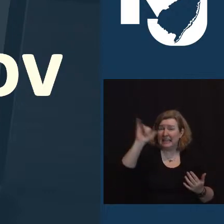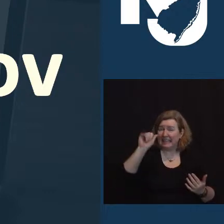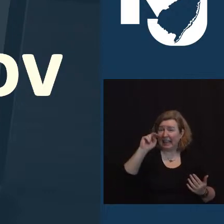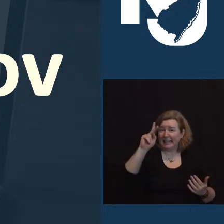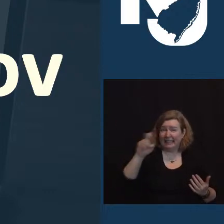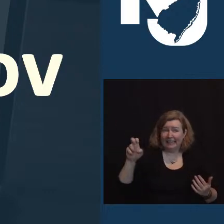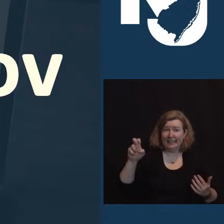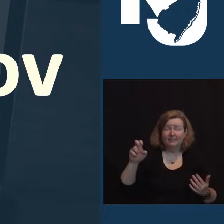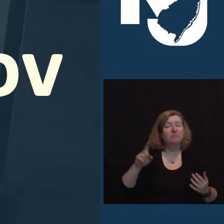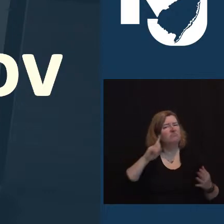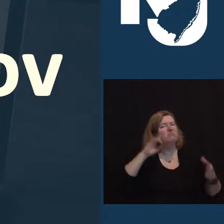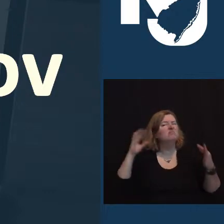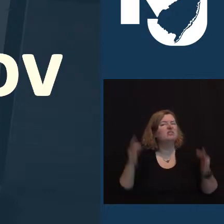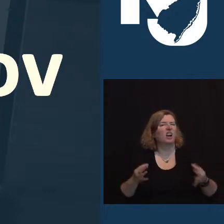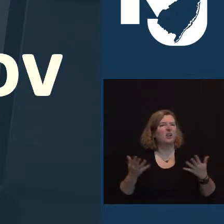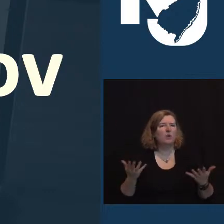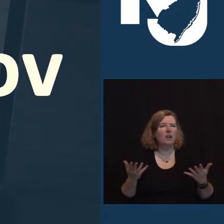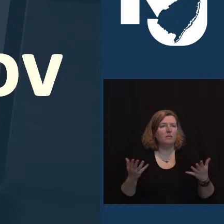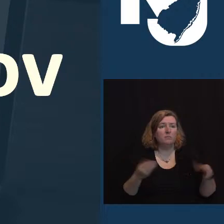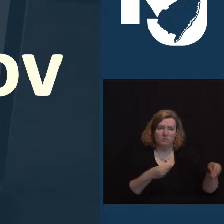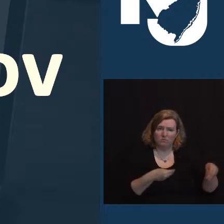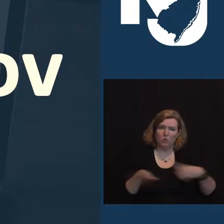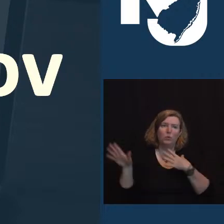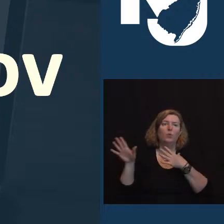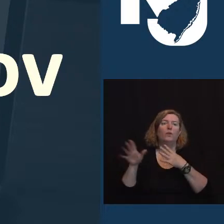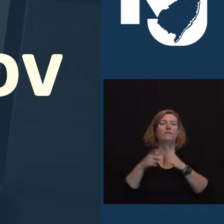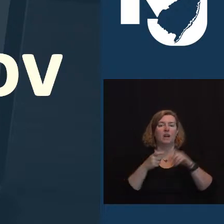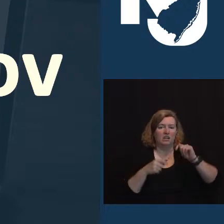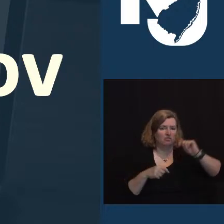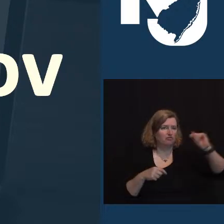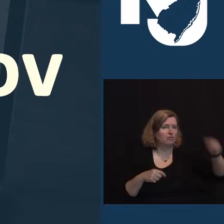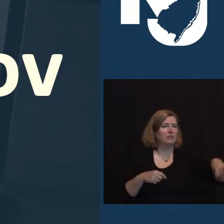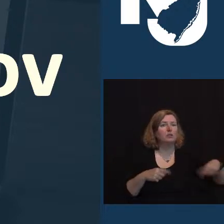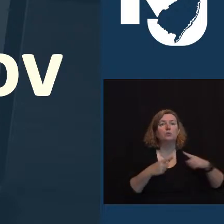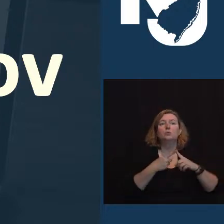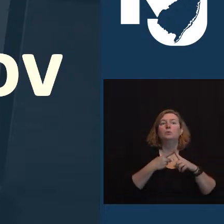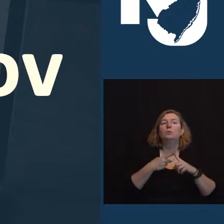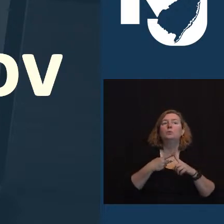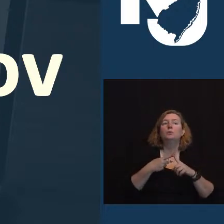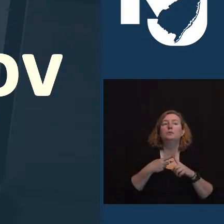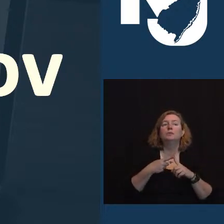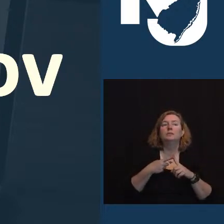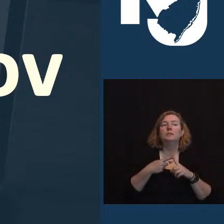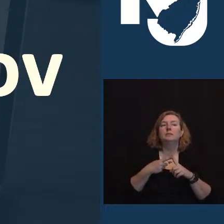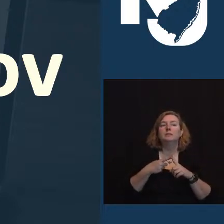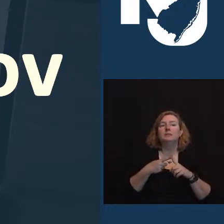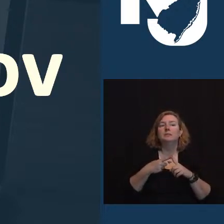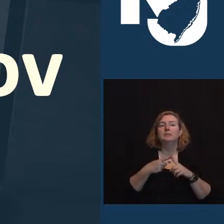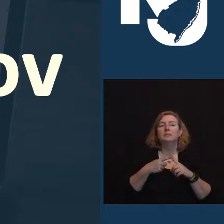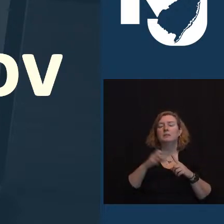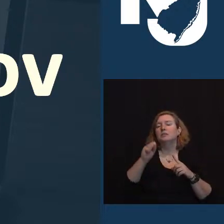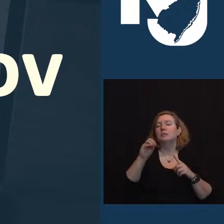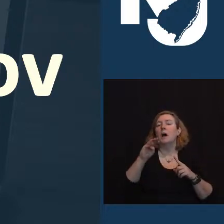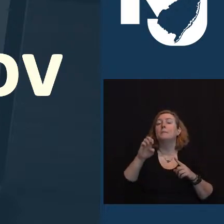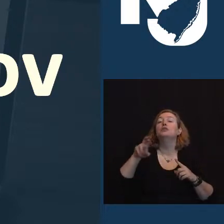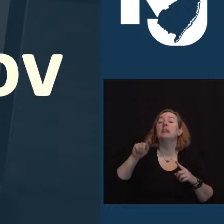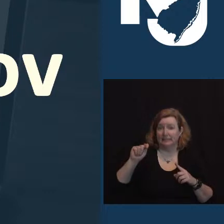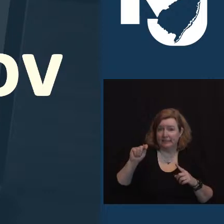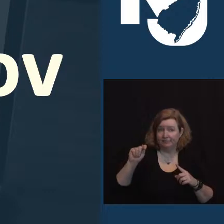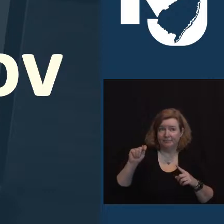to Somerset with their AA team. And of course, we lost Steve Califer a week and a half ago, who owns the Somerset